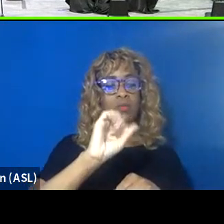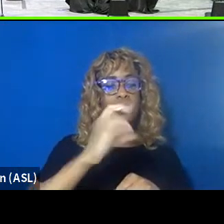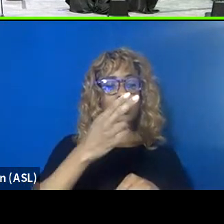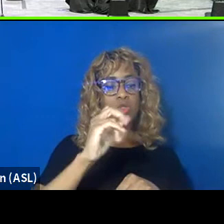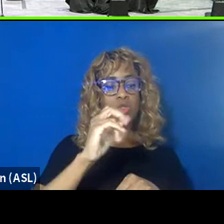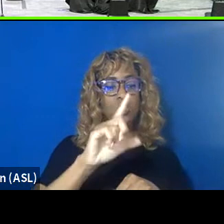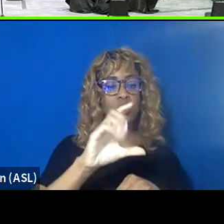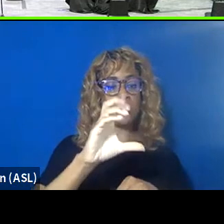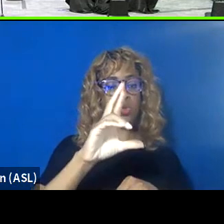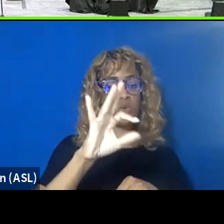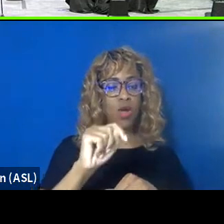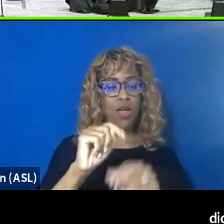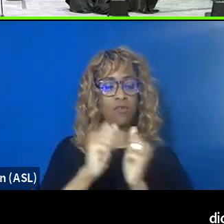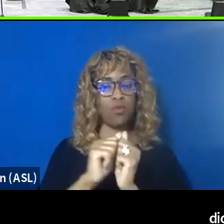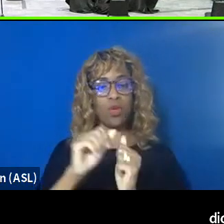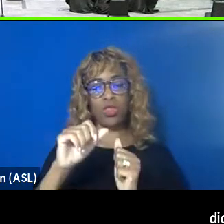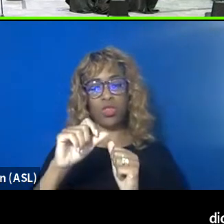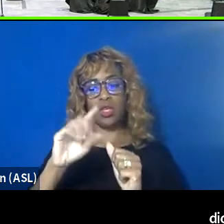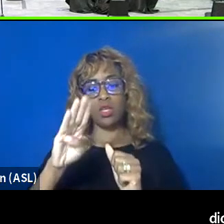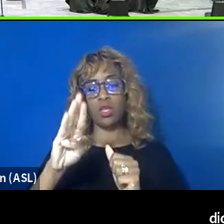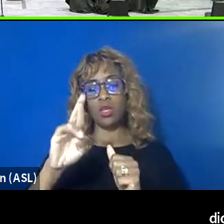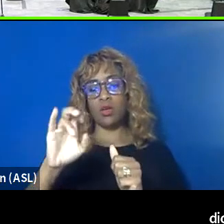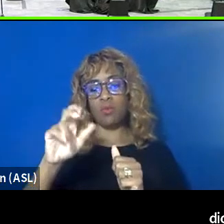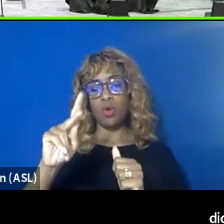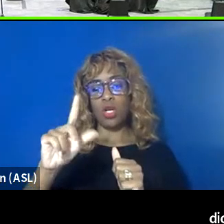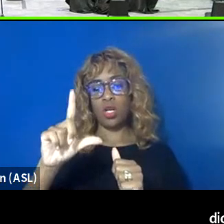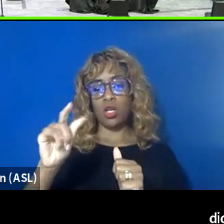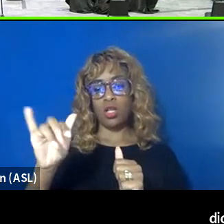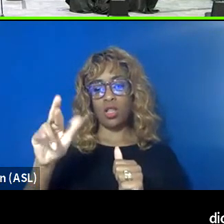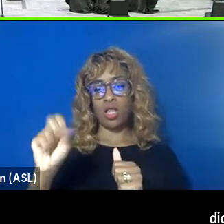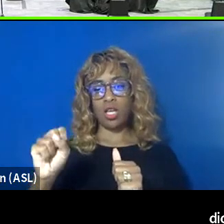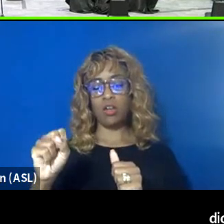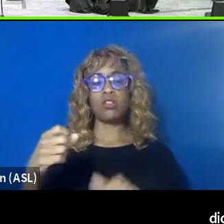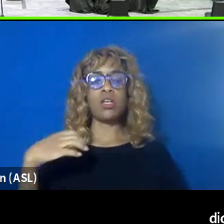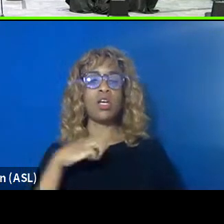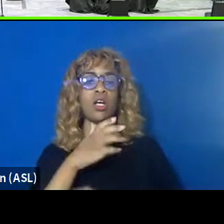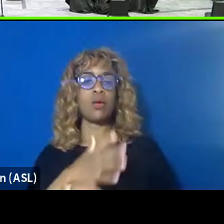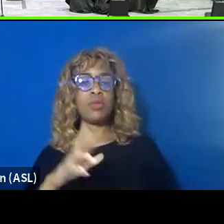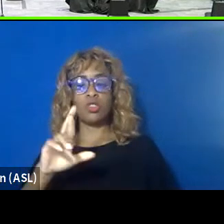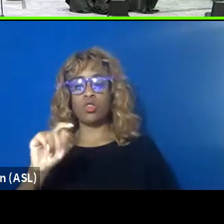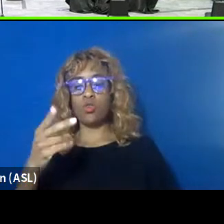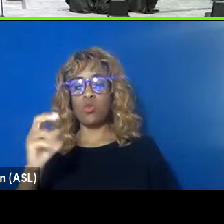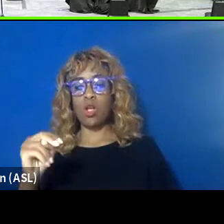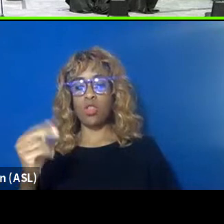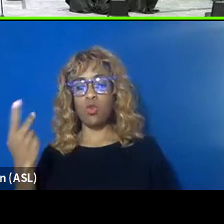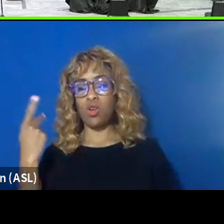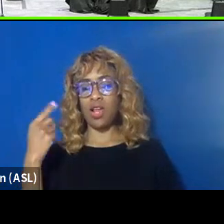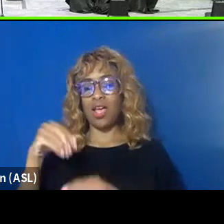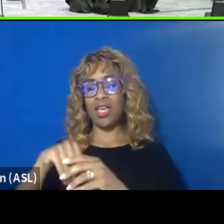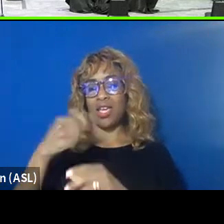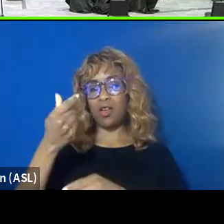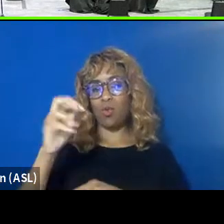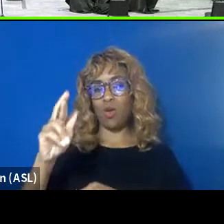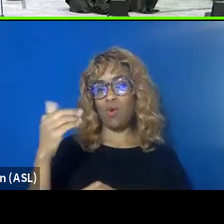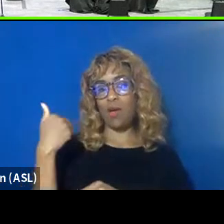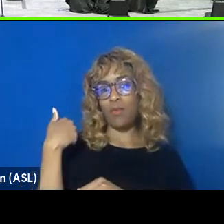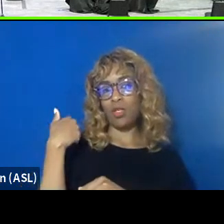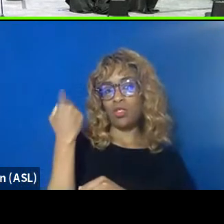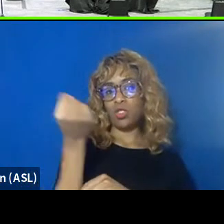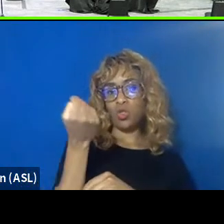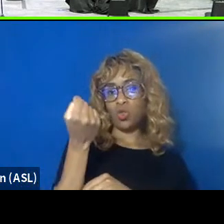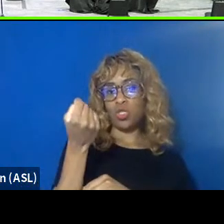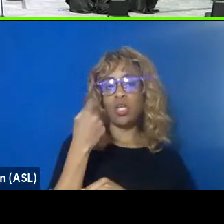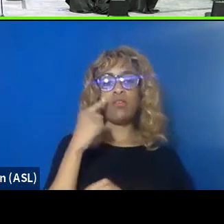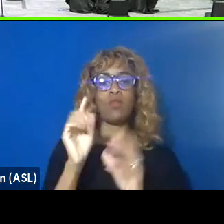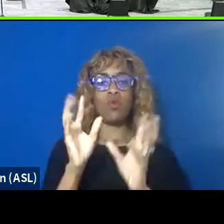And so I just want to thank you. Commissioner Rothhorn and I were in Grand Rapids on Tuesday in terms of